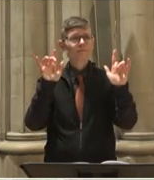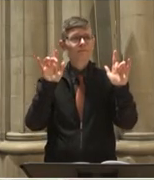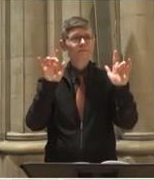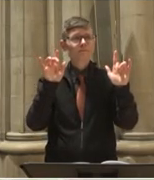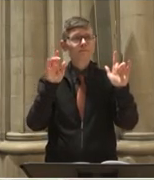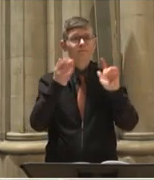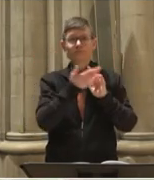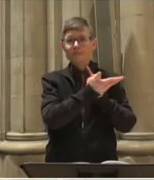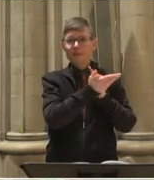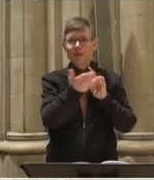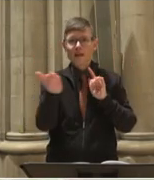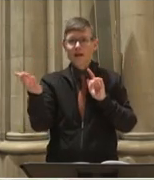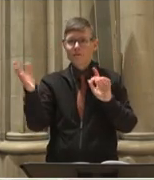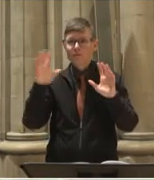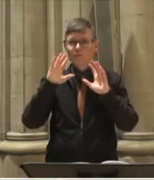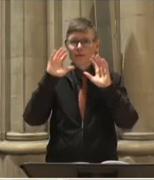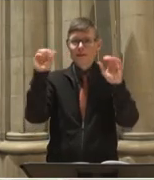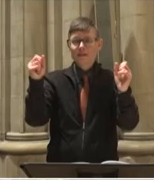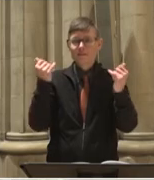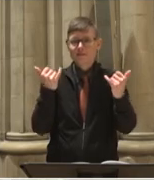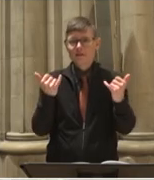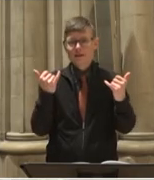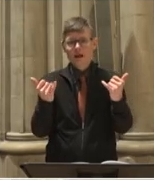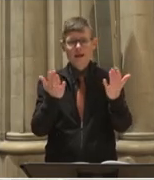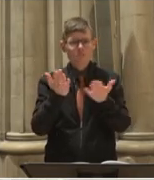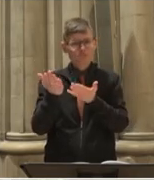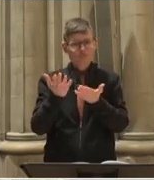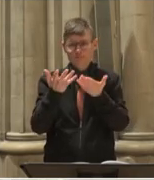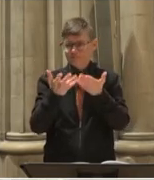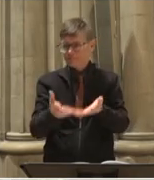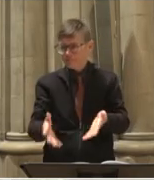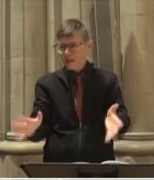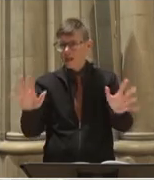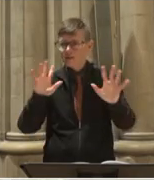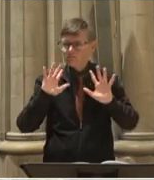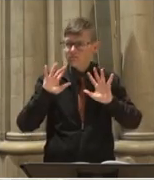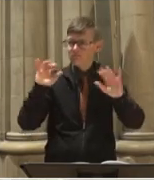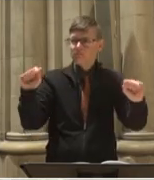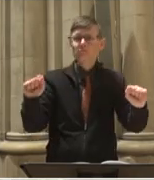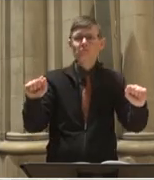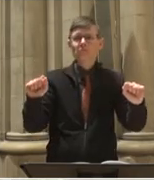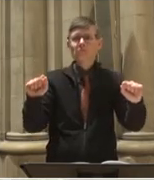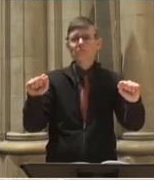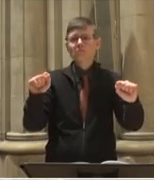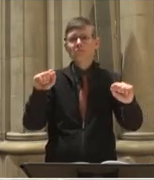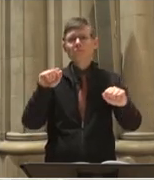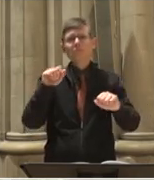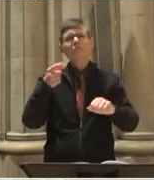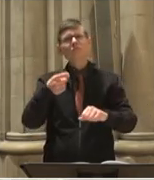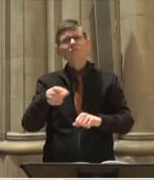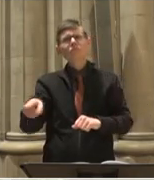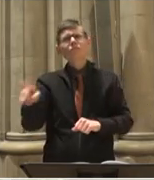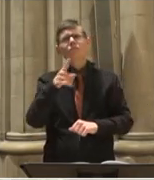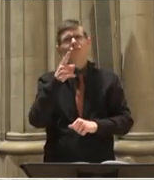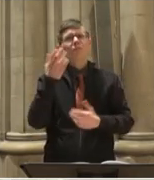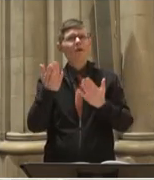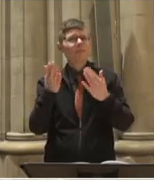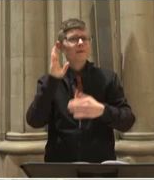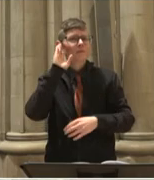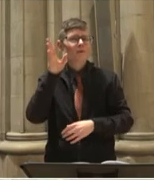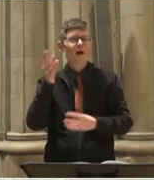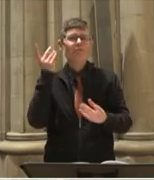as you leave this service this evening, no doubt pulsating with the rhythms